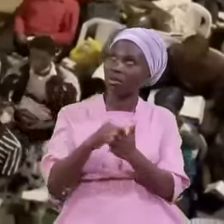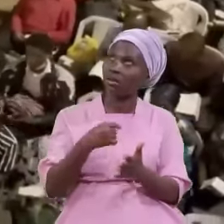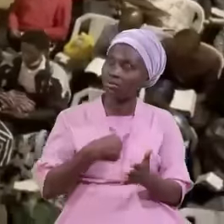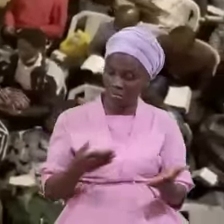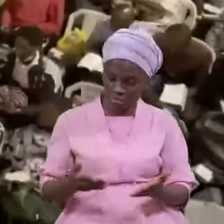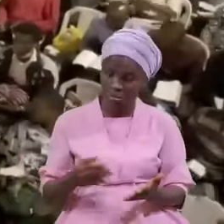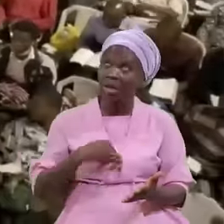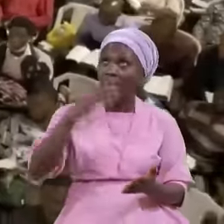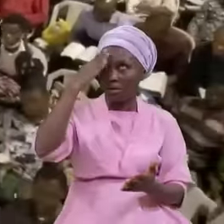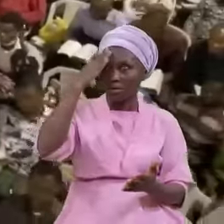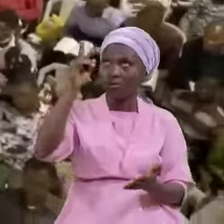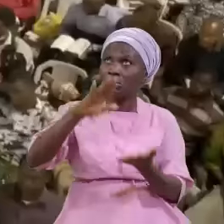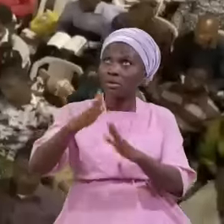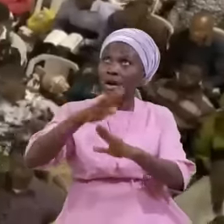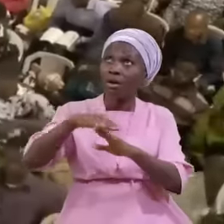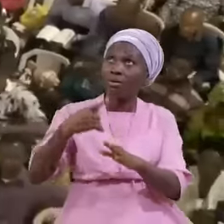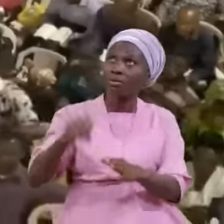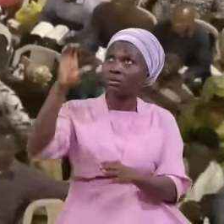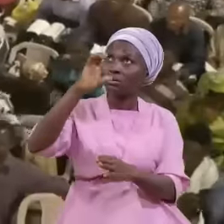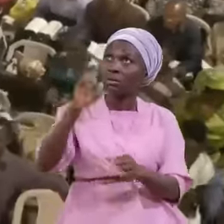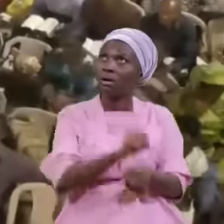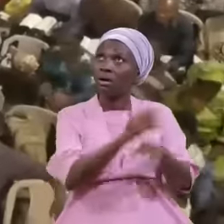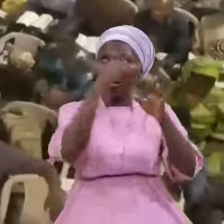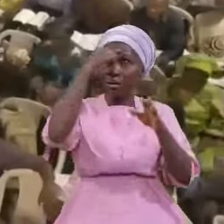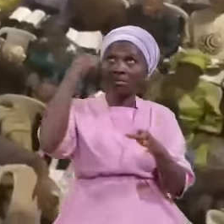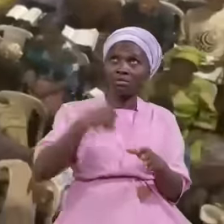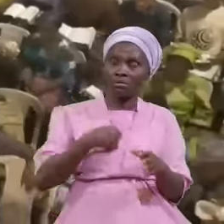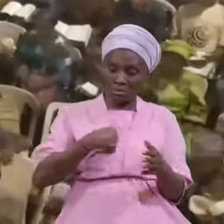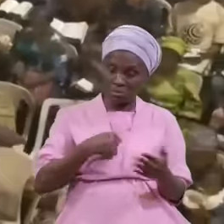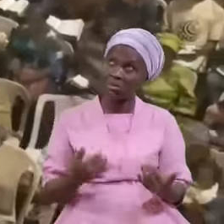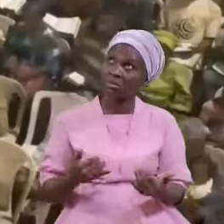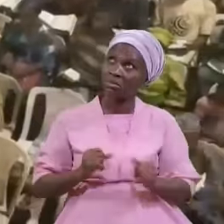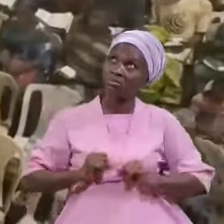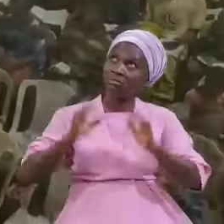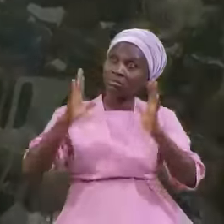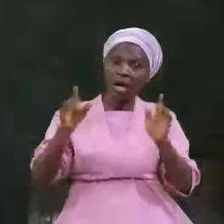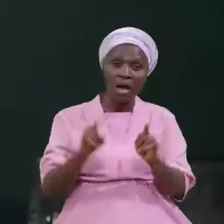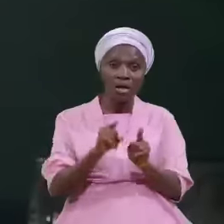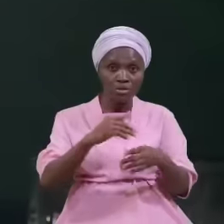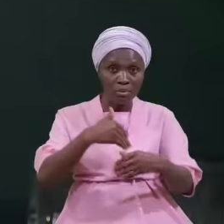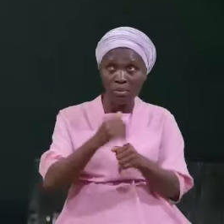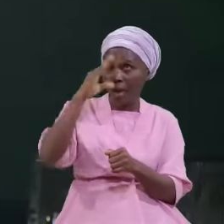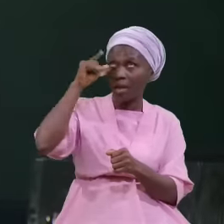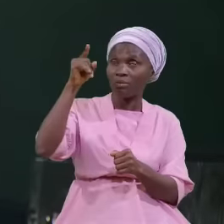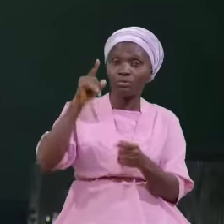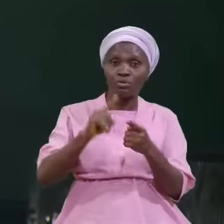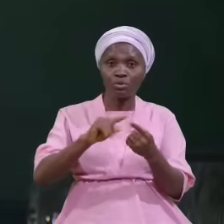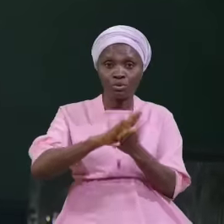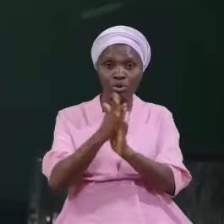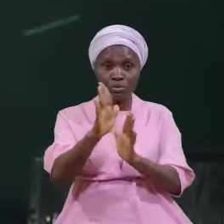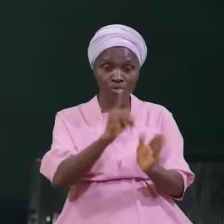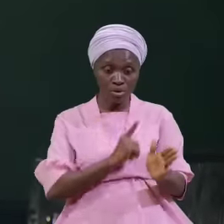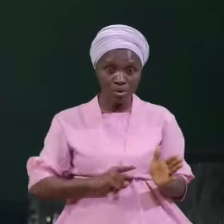and here I am. As you make him your Lord and your Savior, tonight you are